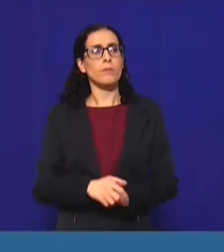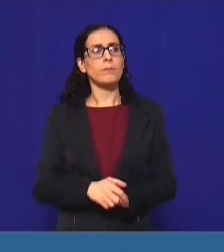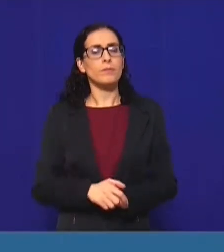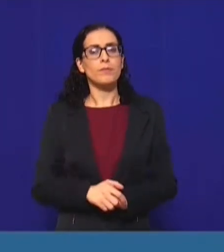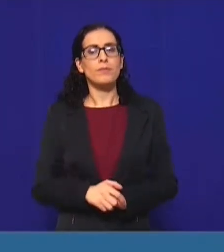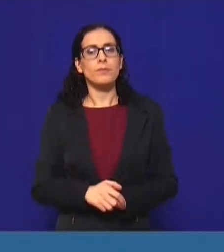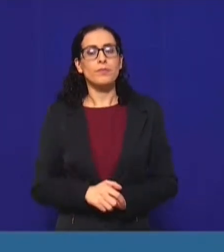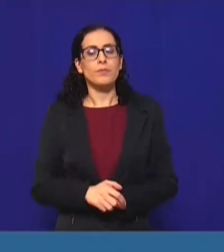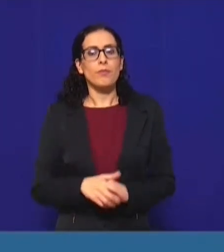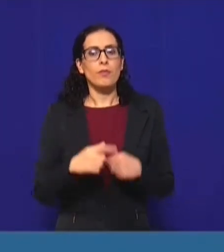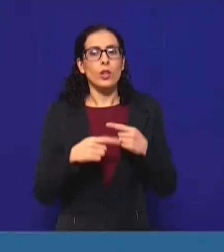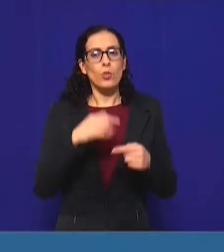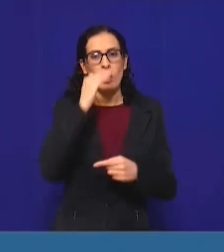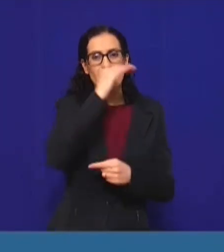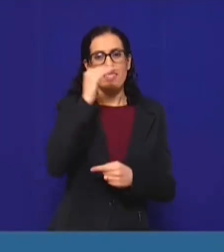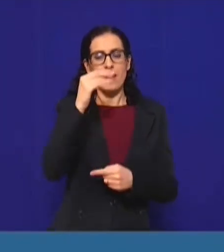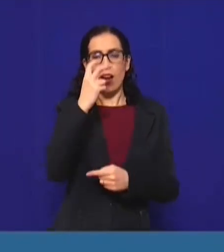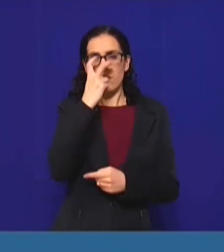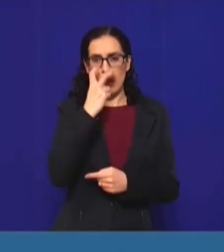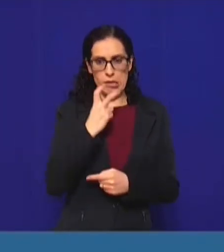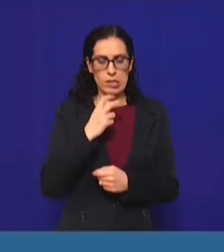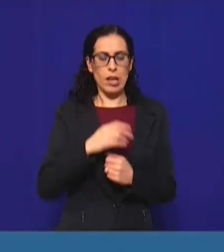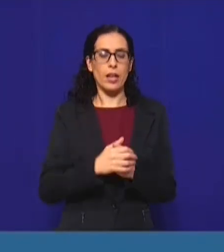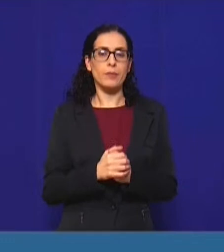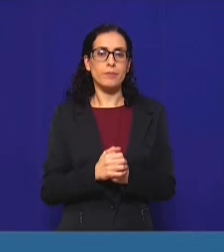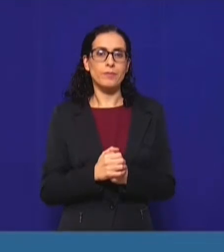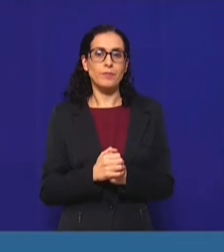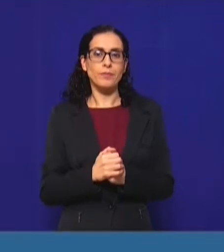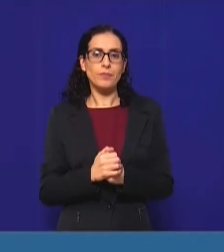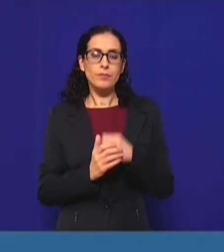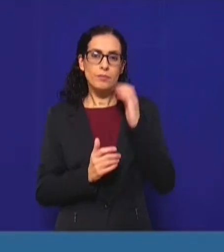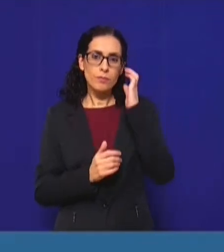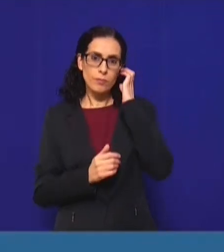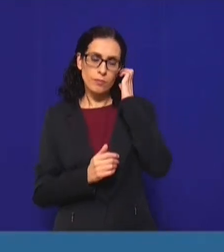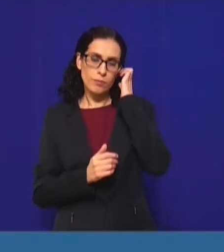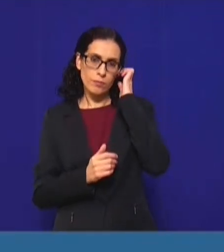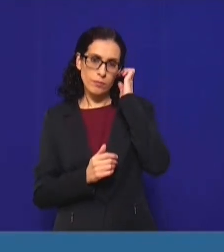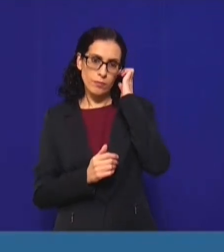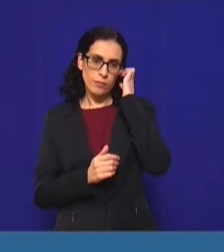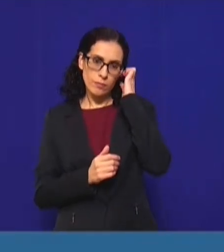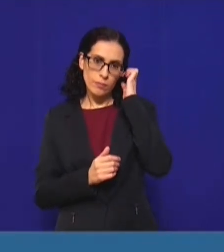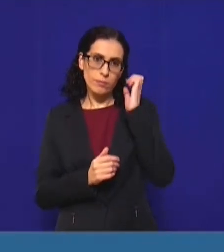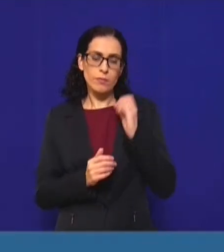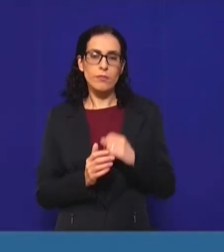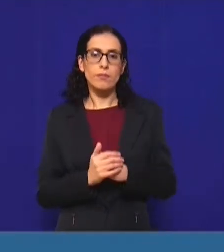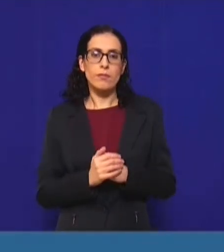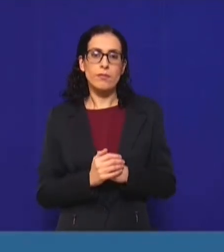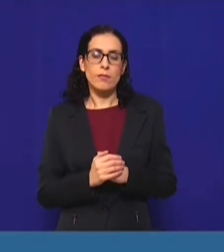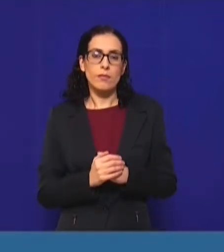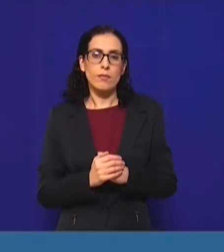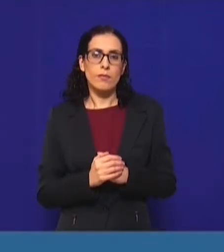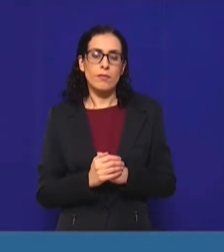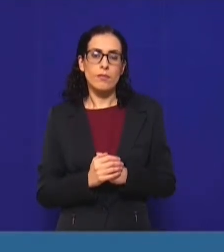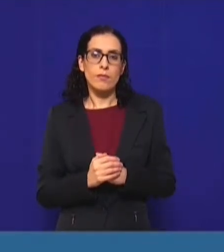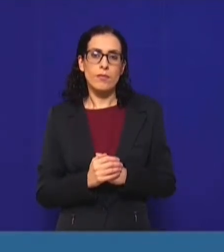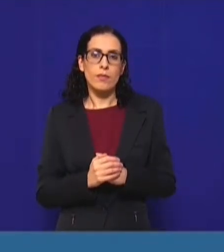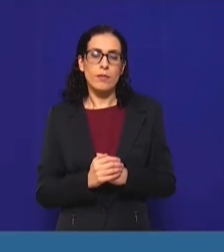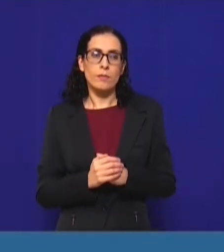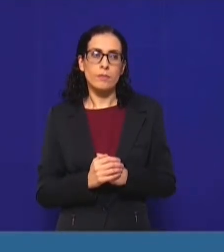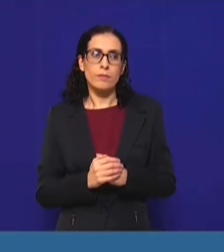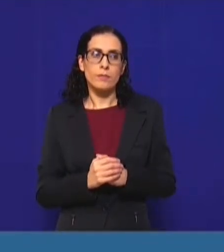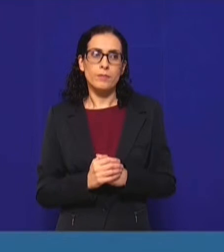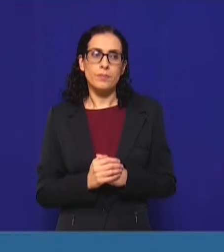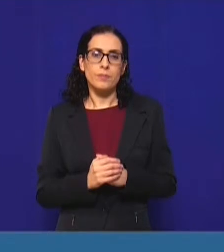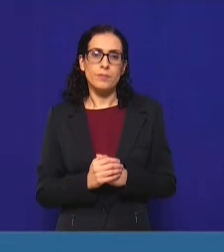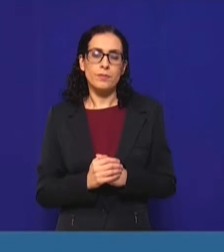Fuq id-djar tal-anzjani, pal-medna aħna barra li għanna l-miżuri ta' infection control għaddejjin f'dan il-post